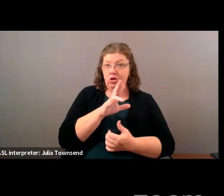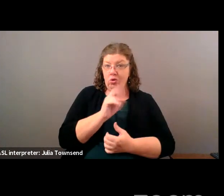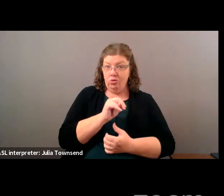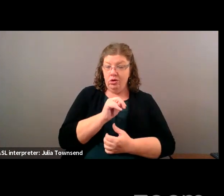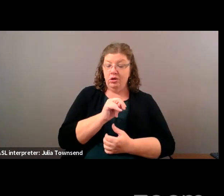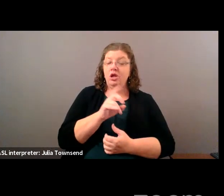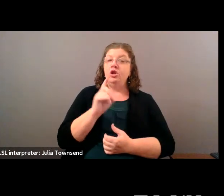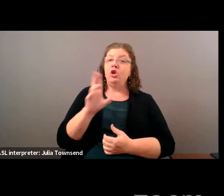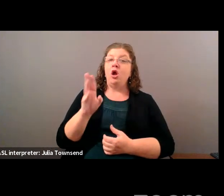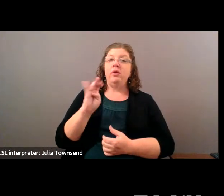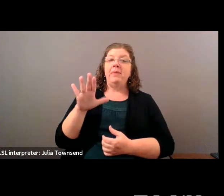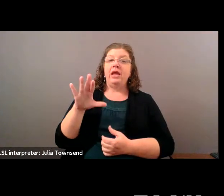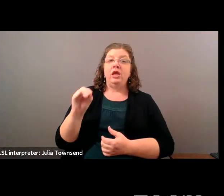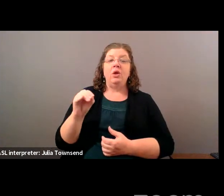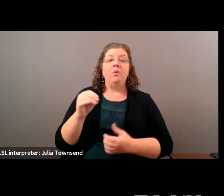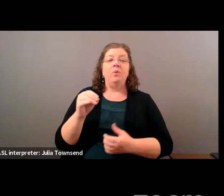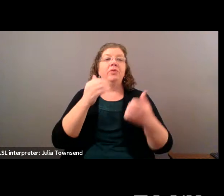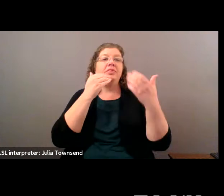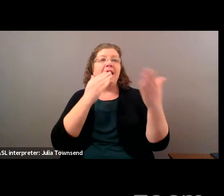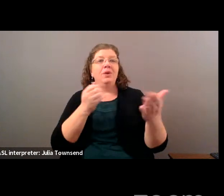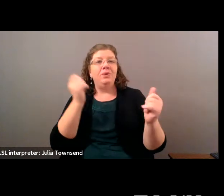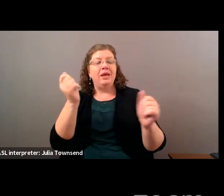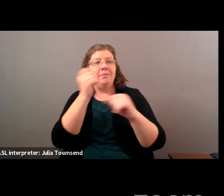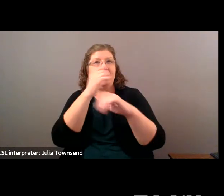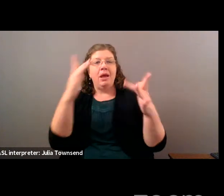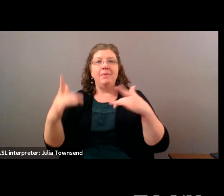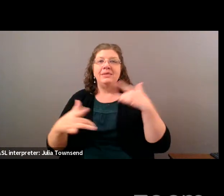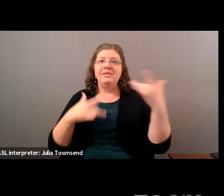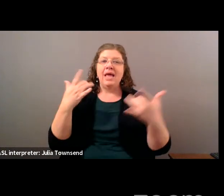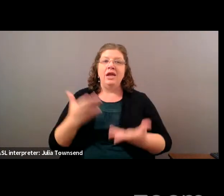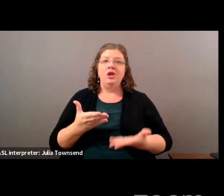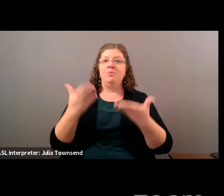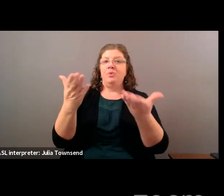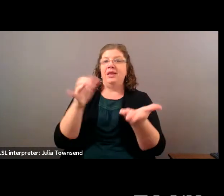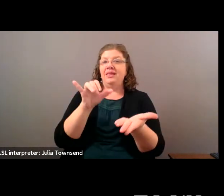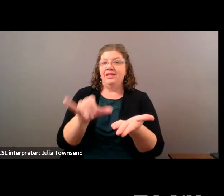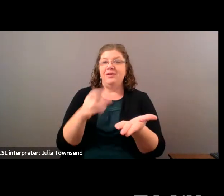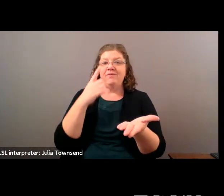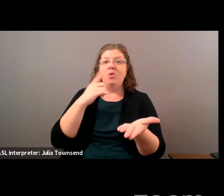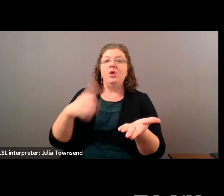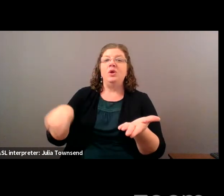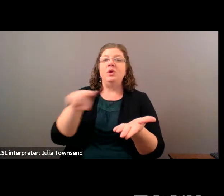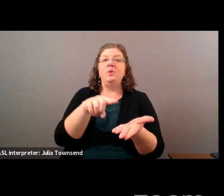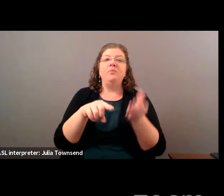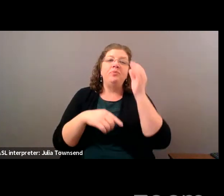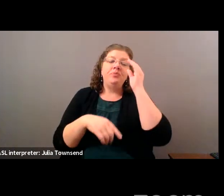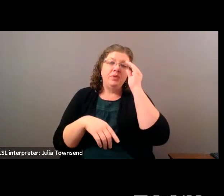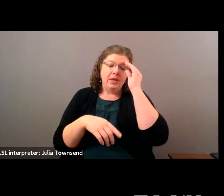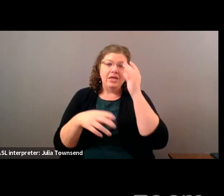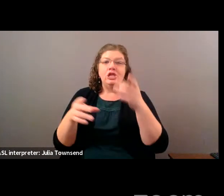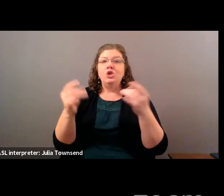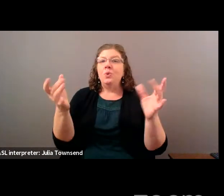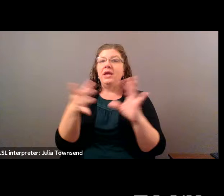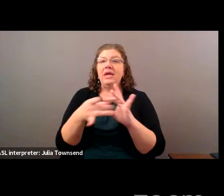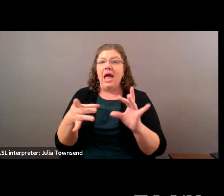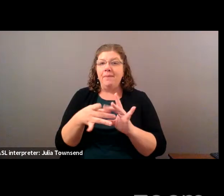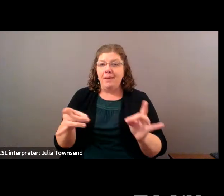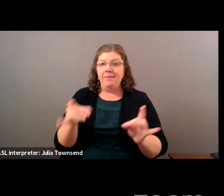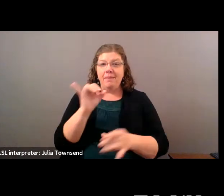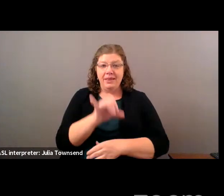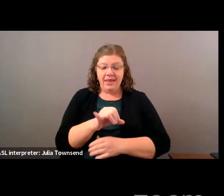Becchio. Thank you. And as you can imagine, I'm very excited to bring this item forward to you. Just a quick comment about the